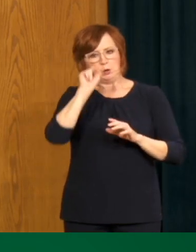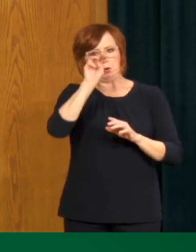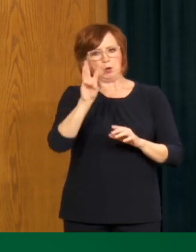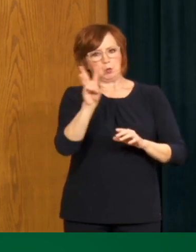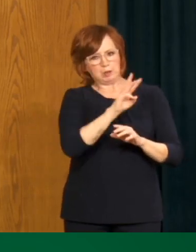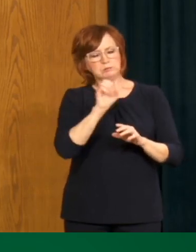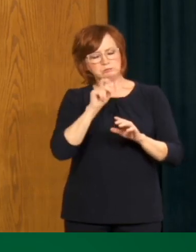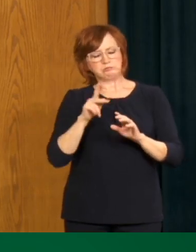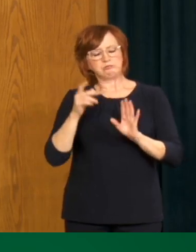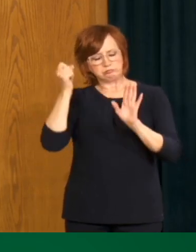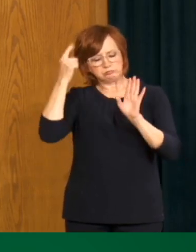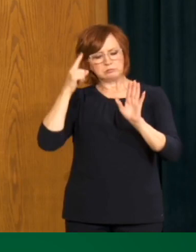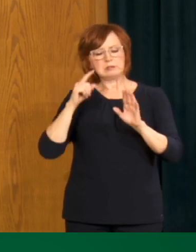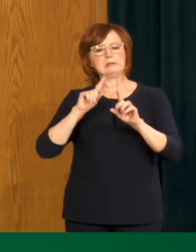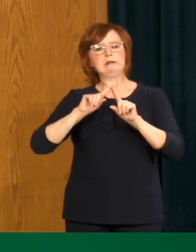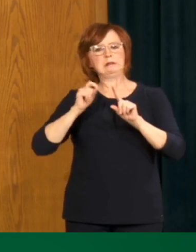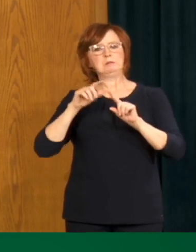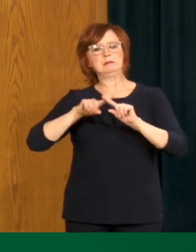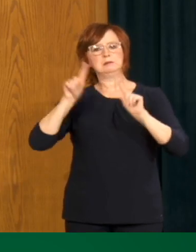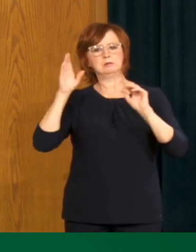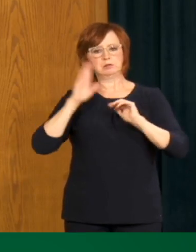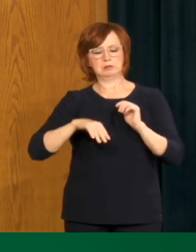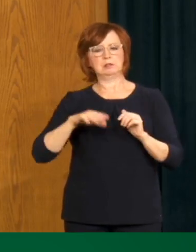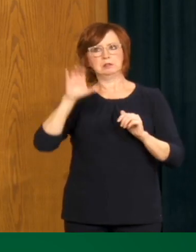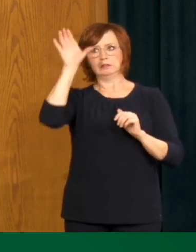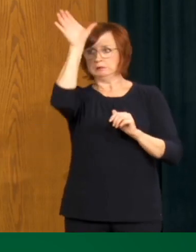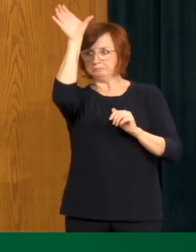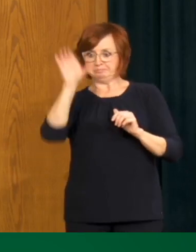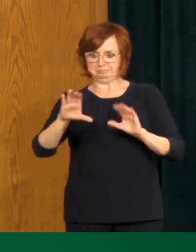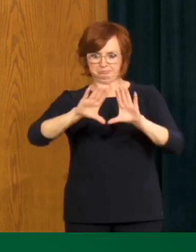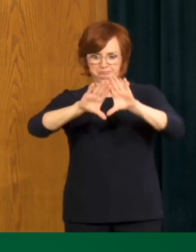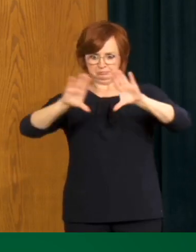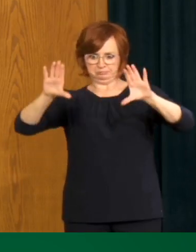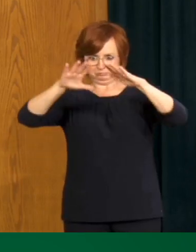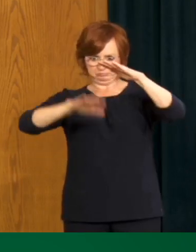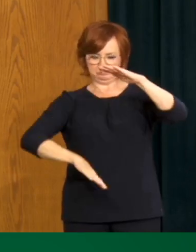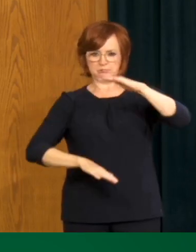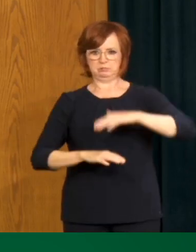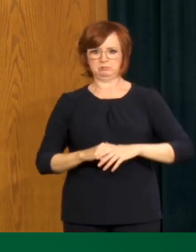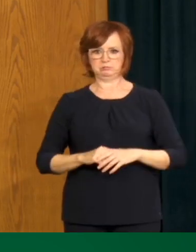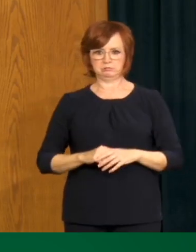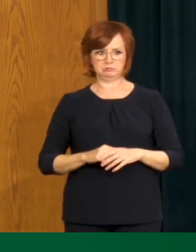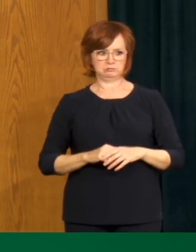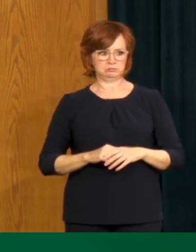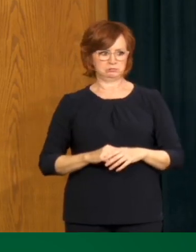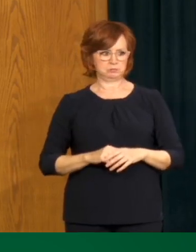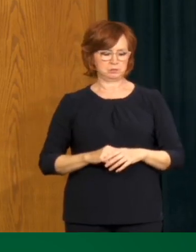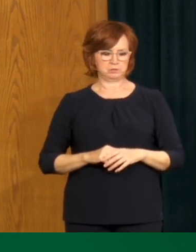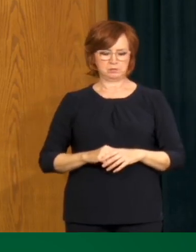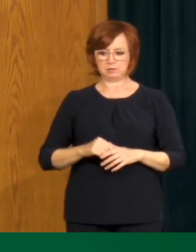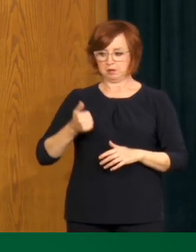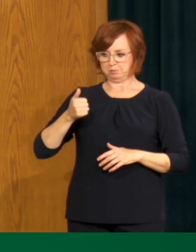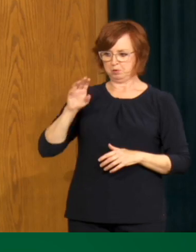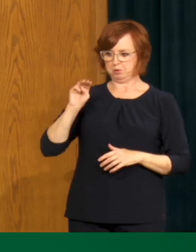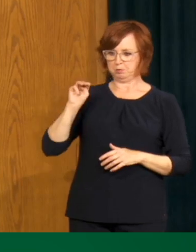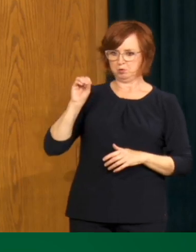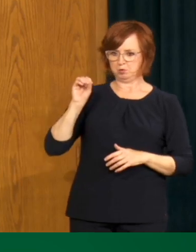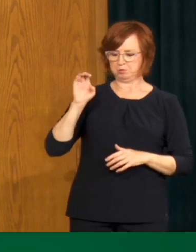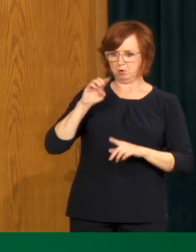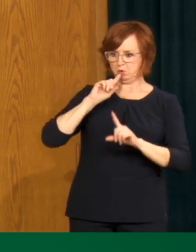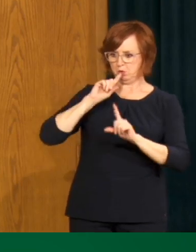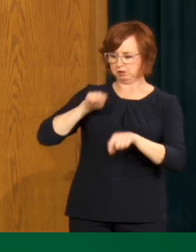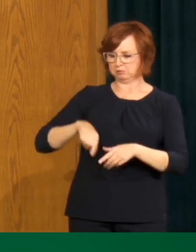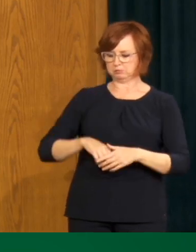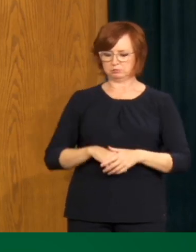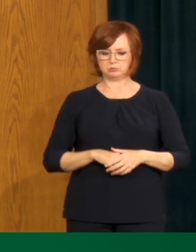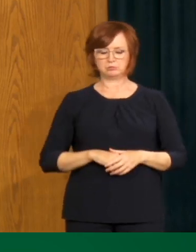pause about relaxing the funeral restrictions everywhere else in the province? I would just begin, and I'll turn it over to Dr. Shahab after